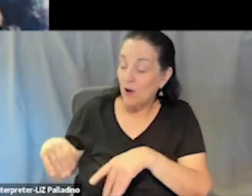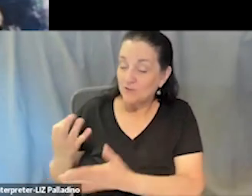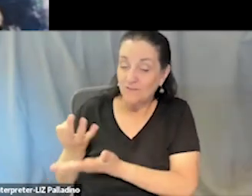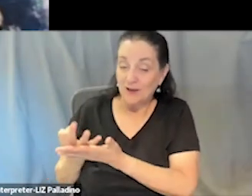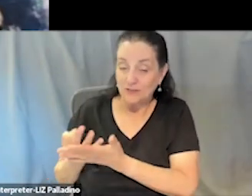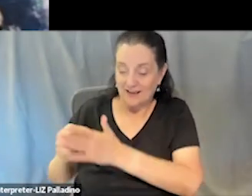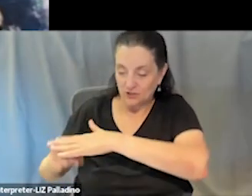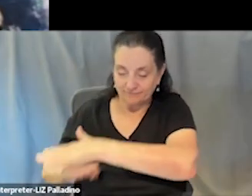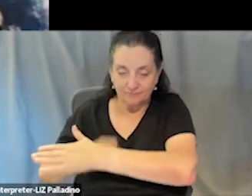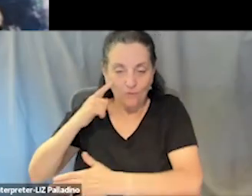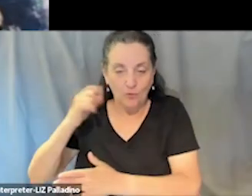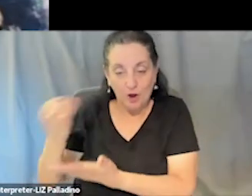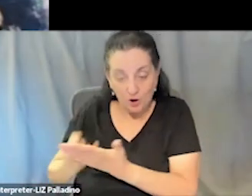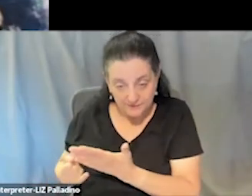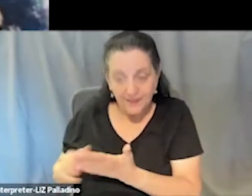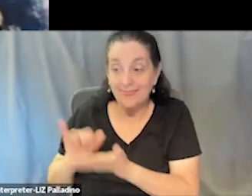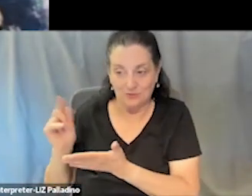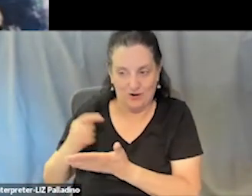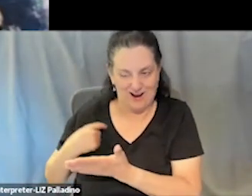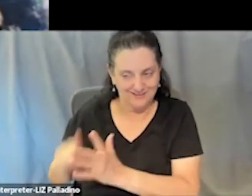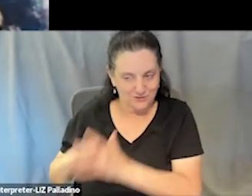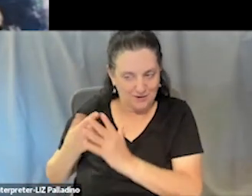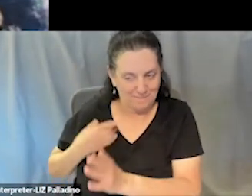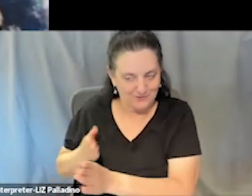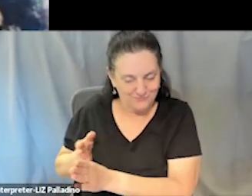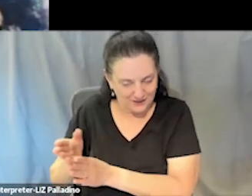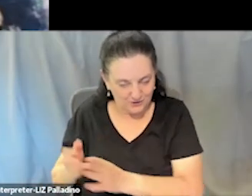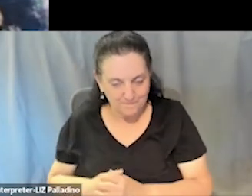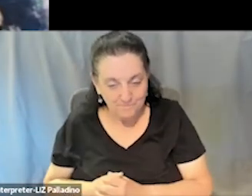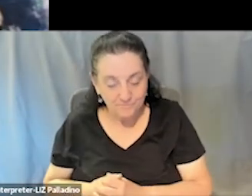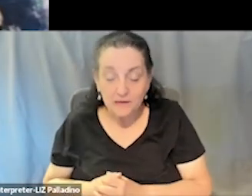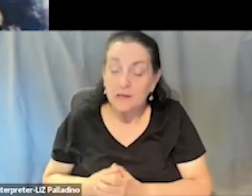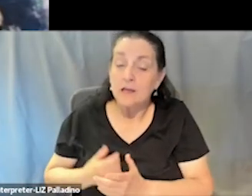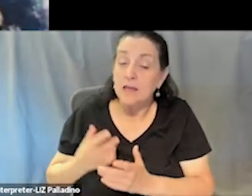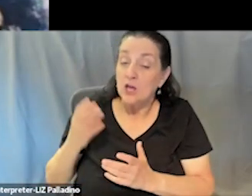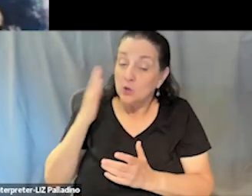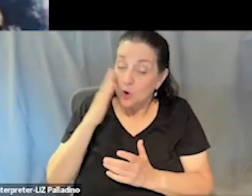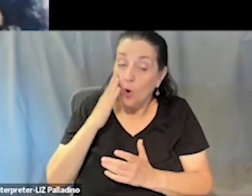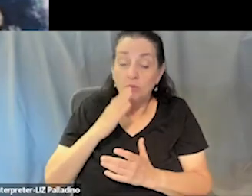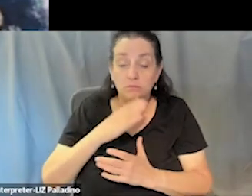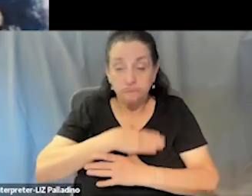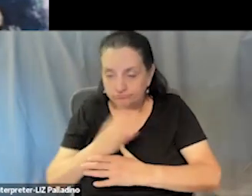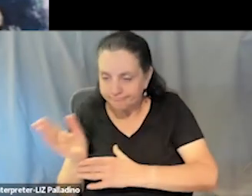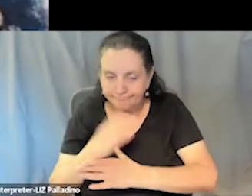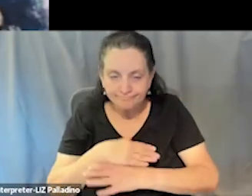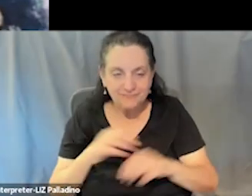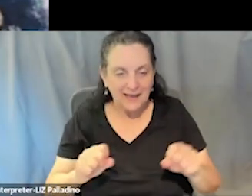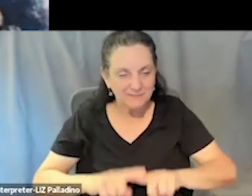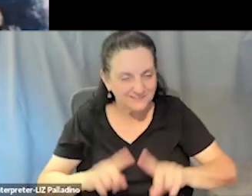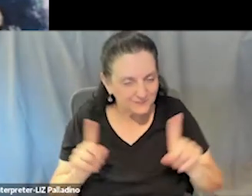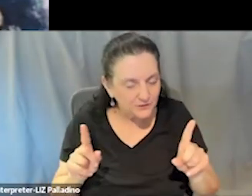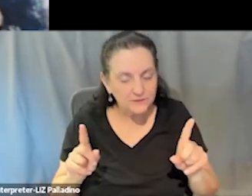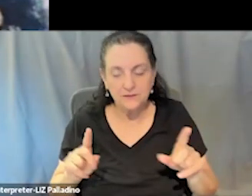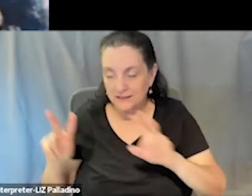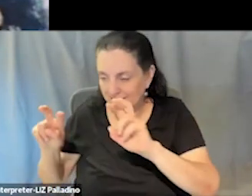actually where I started my fundraising career. And you know, the scale can be different, the topic